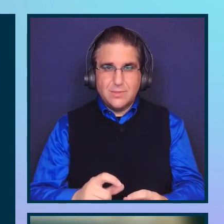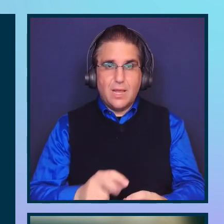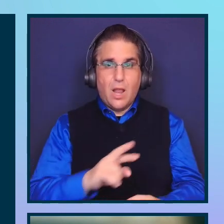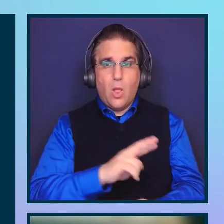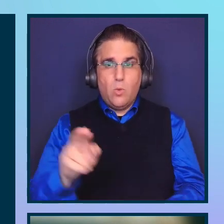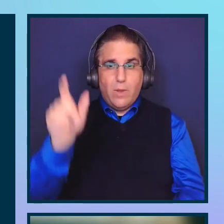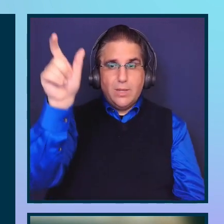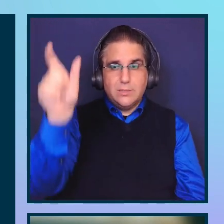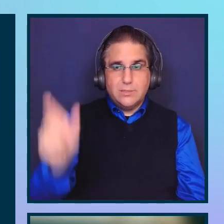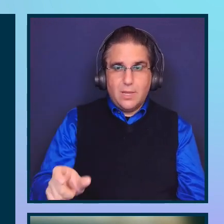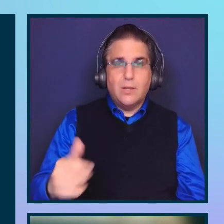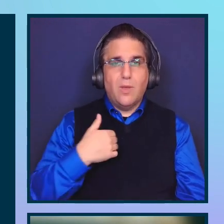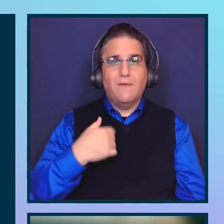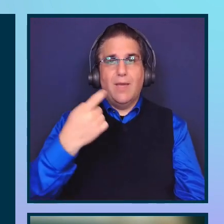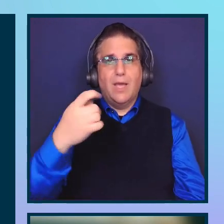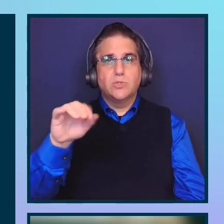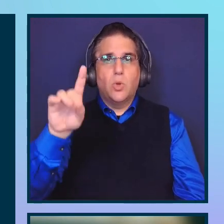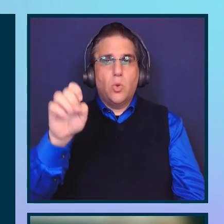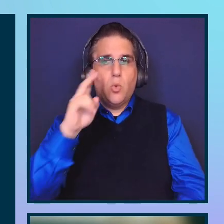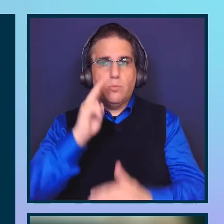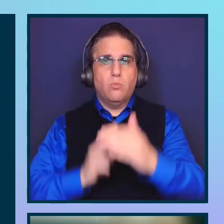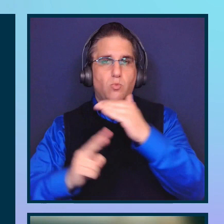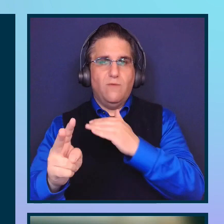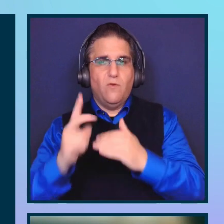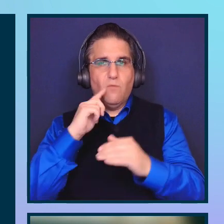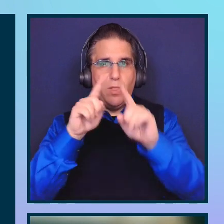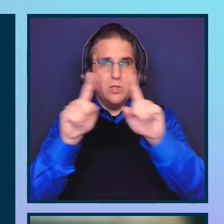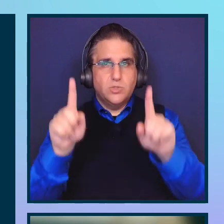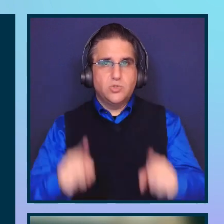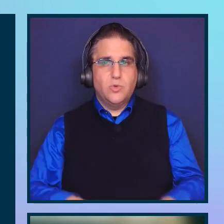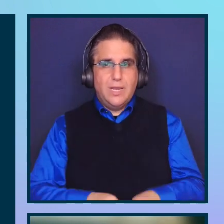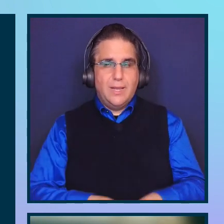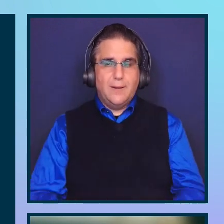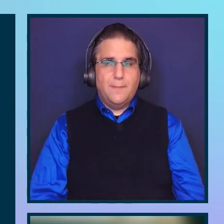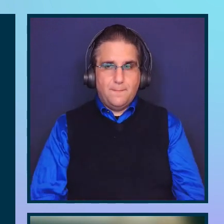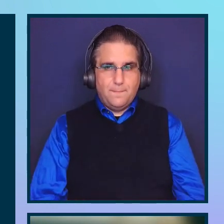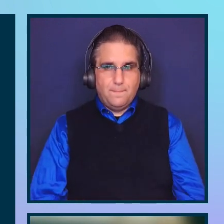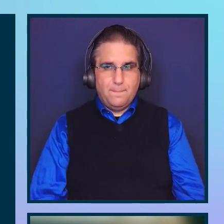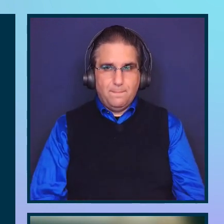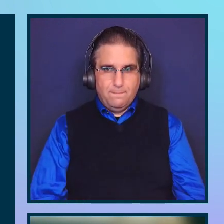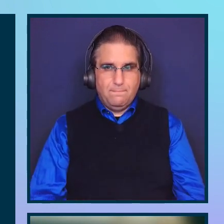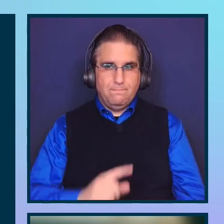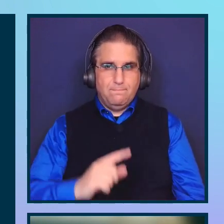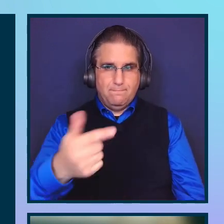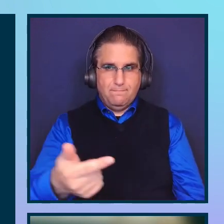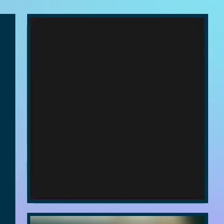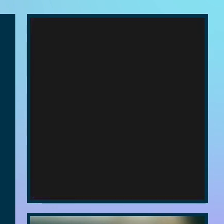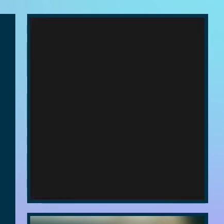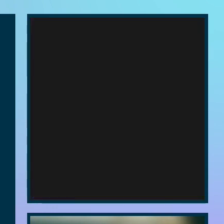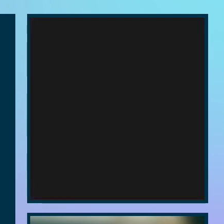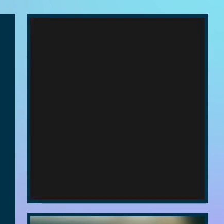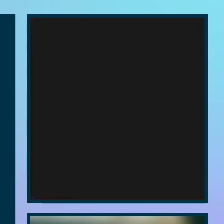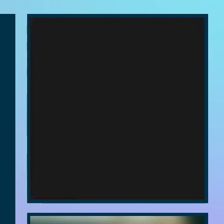that, we've got our Xcode preview of the screen. To the right of that is where we see all of the magic.